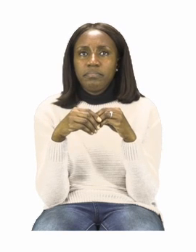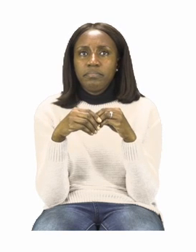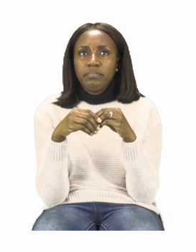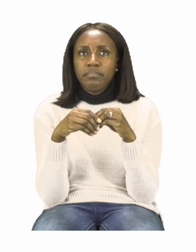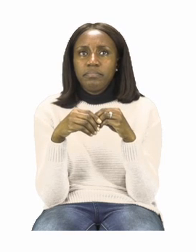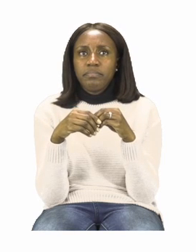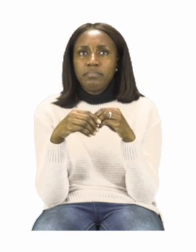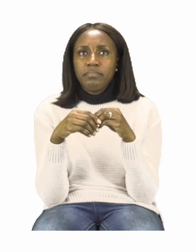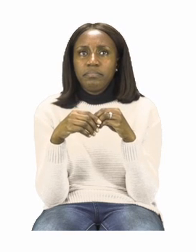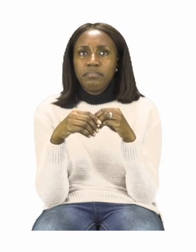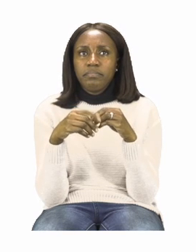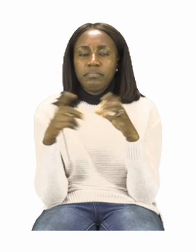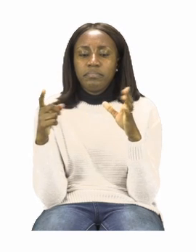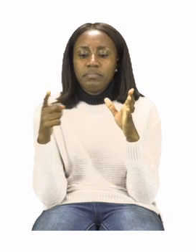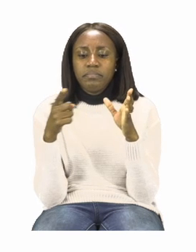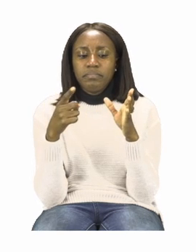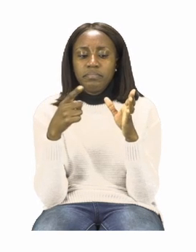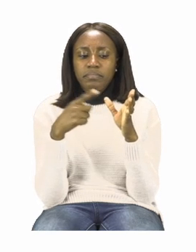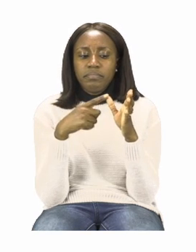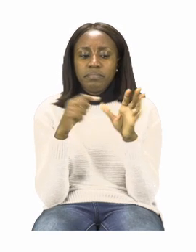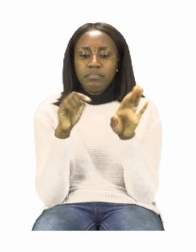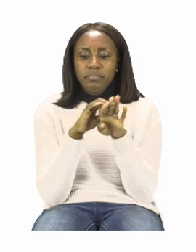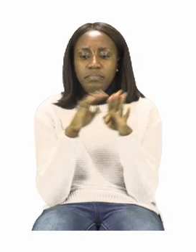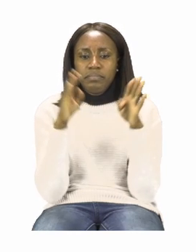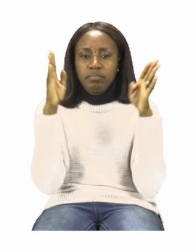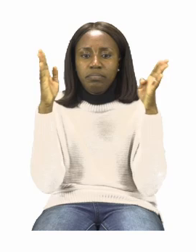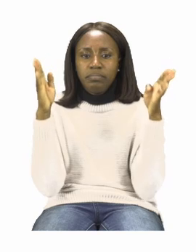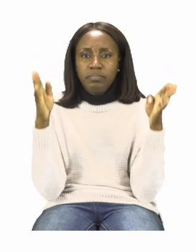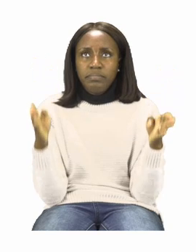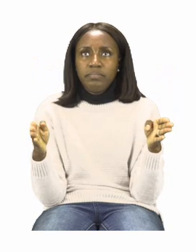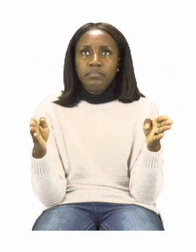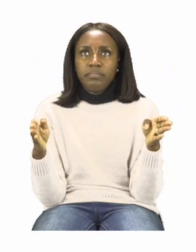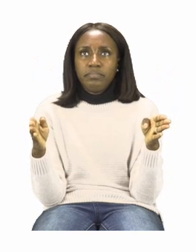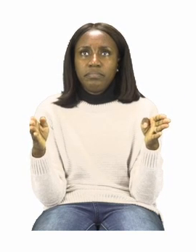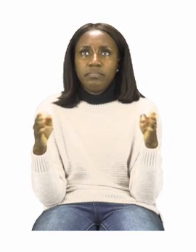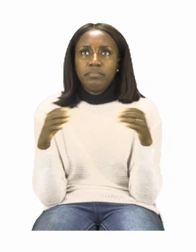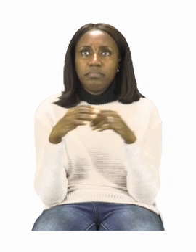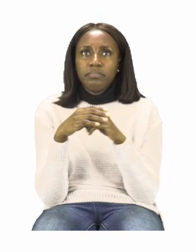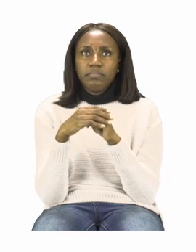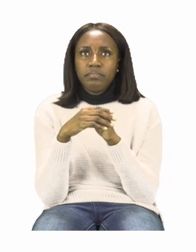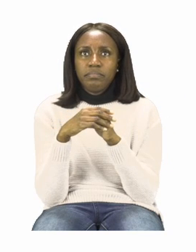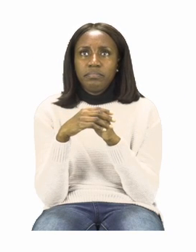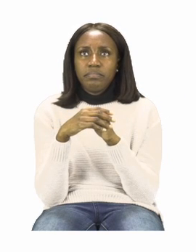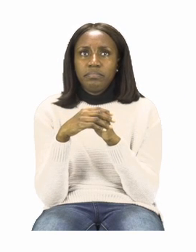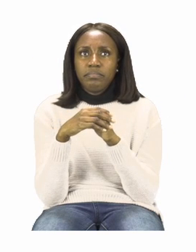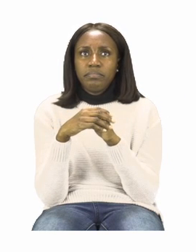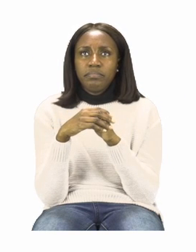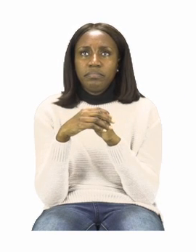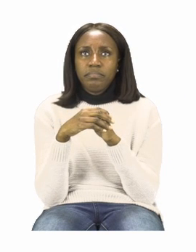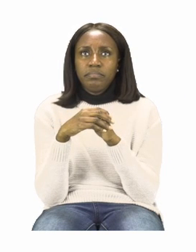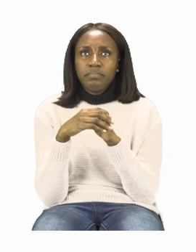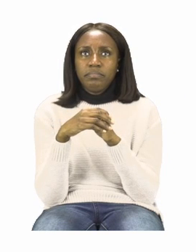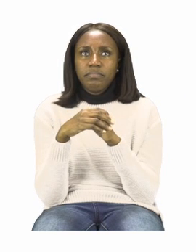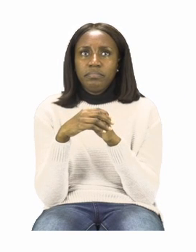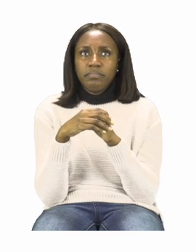Children. And the last picture is a table.